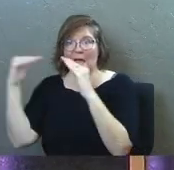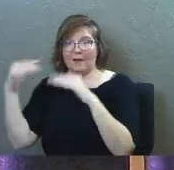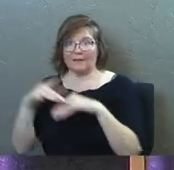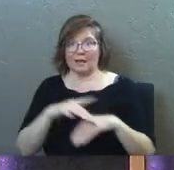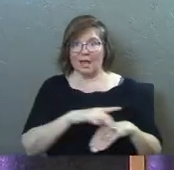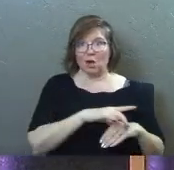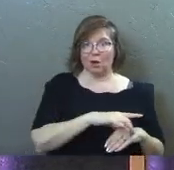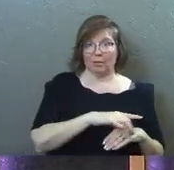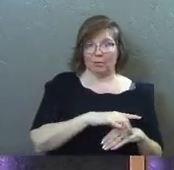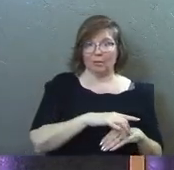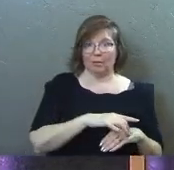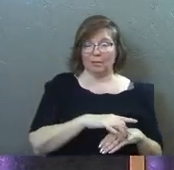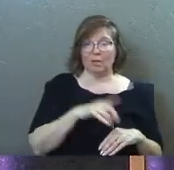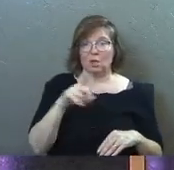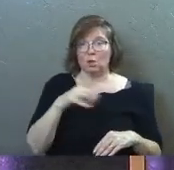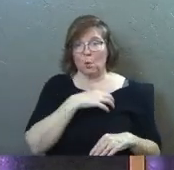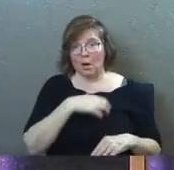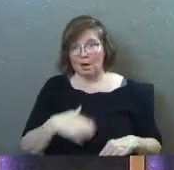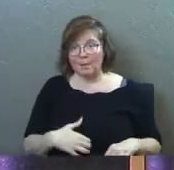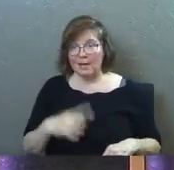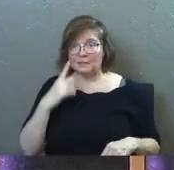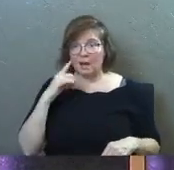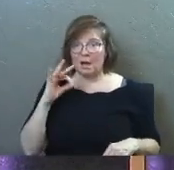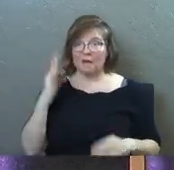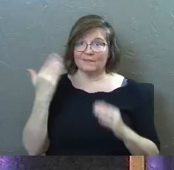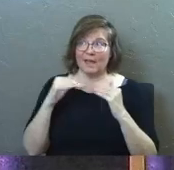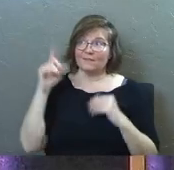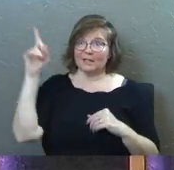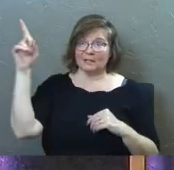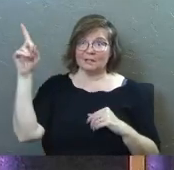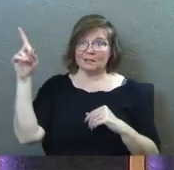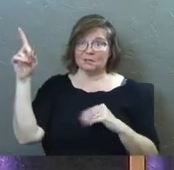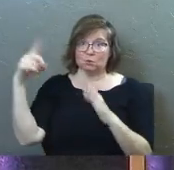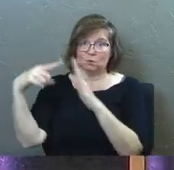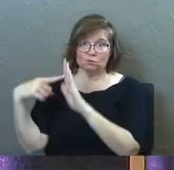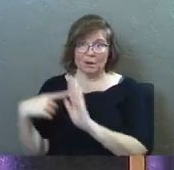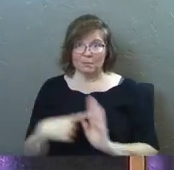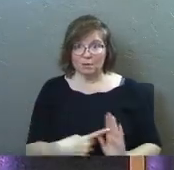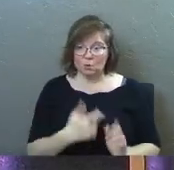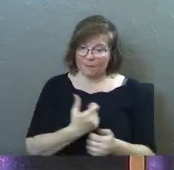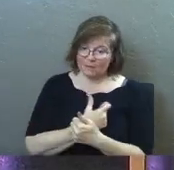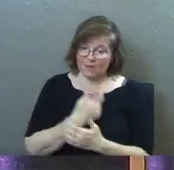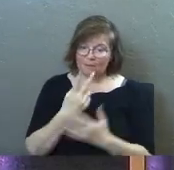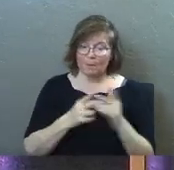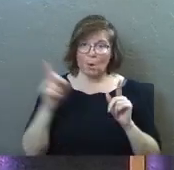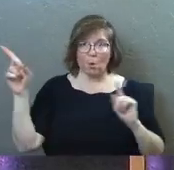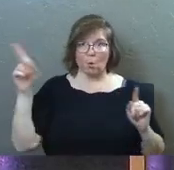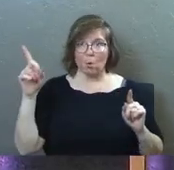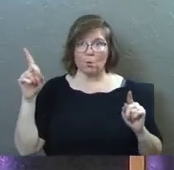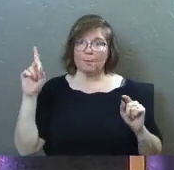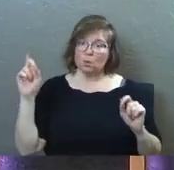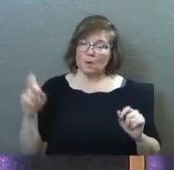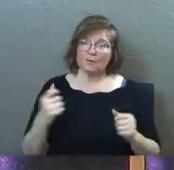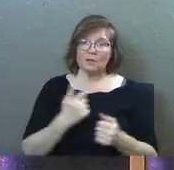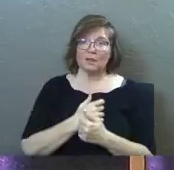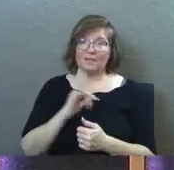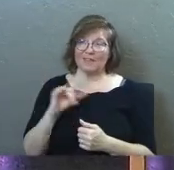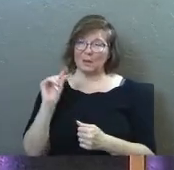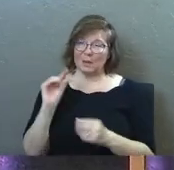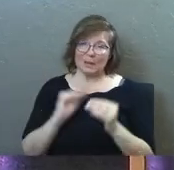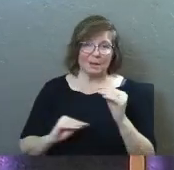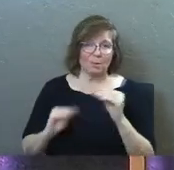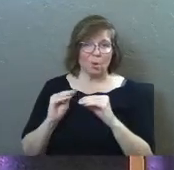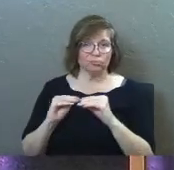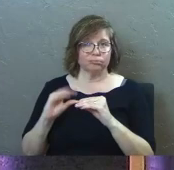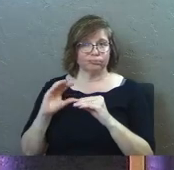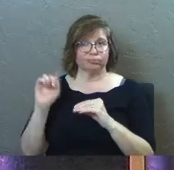earth. And you are an ambassador of heaven. You've got to love them both to build a bridge, but you got to love that one just a